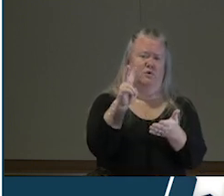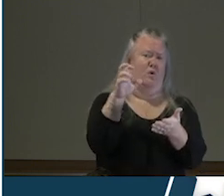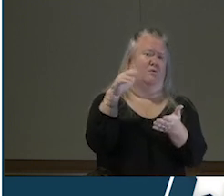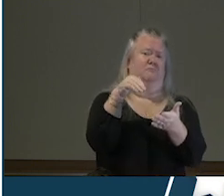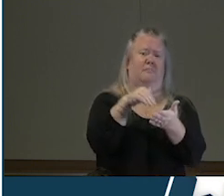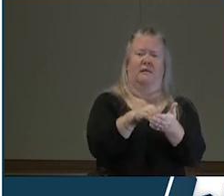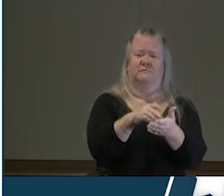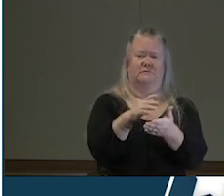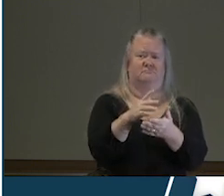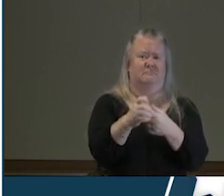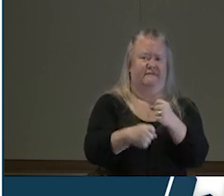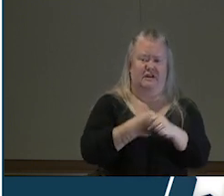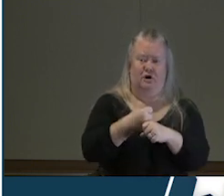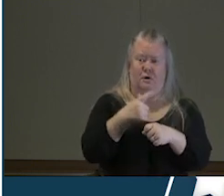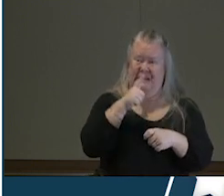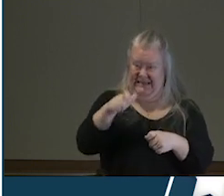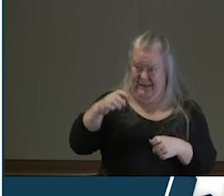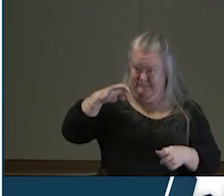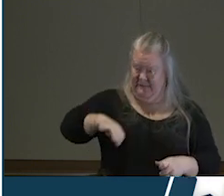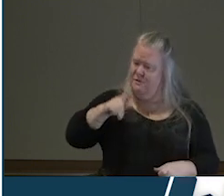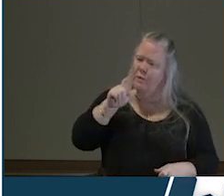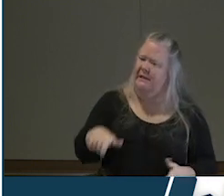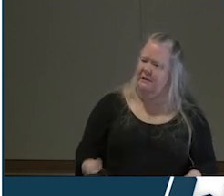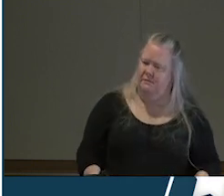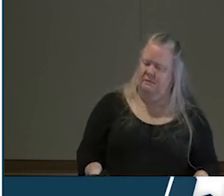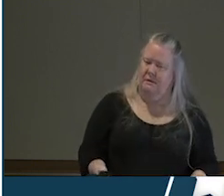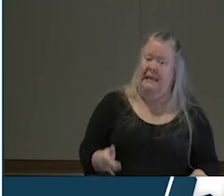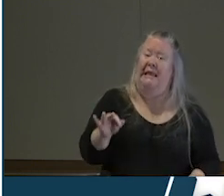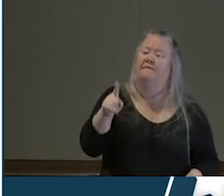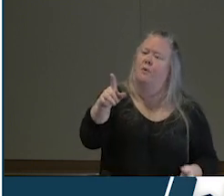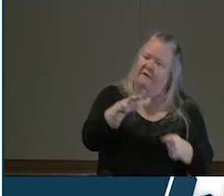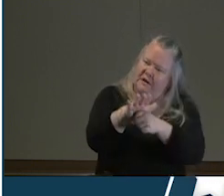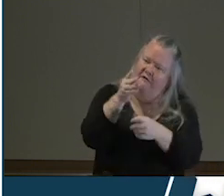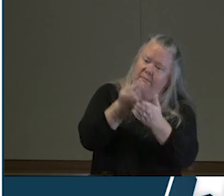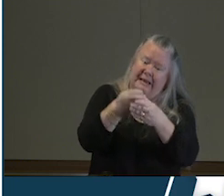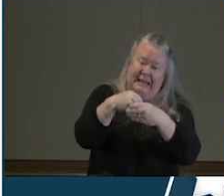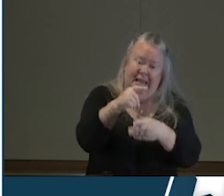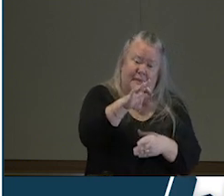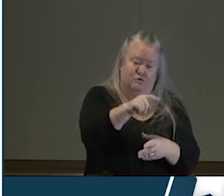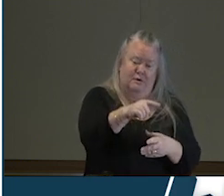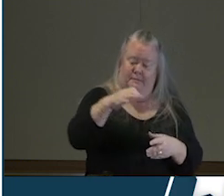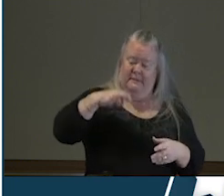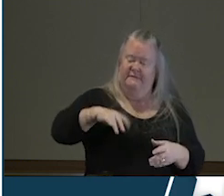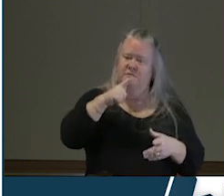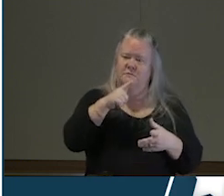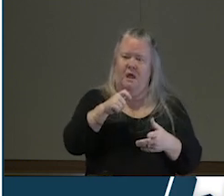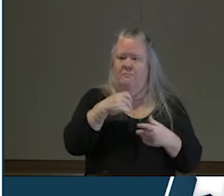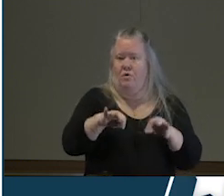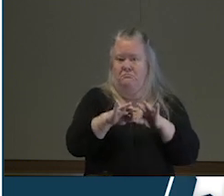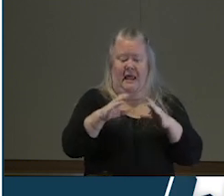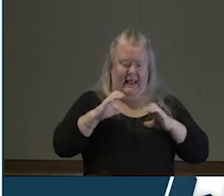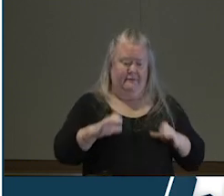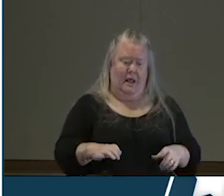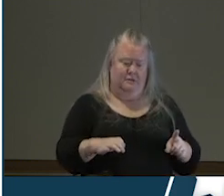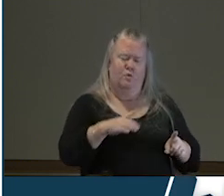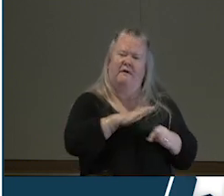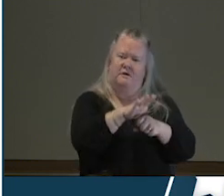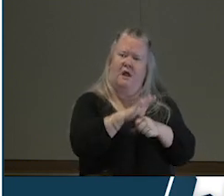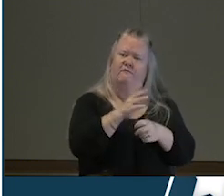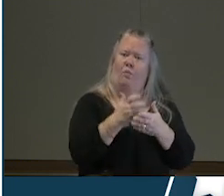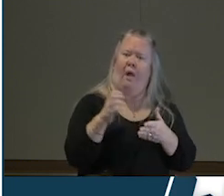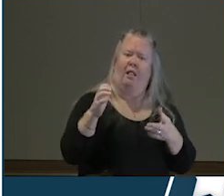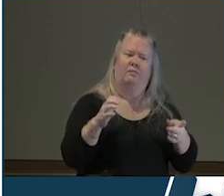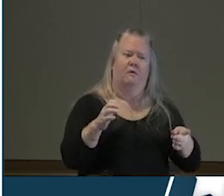grand a year. He doesn't need any benefits, right? If you have enough money in a trust that the benefits don't matter, I have clients that have enough wealth